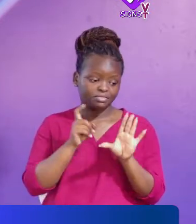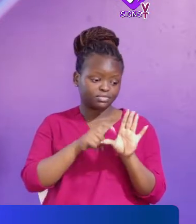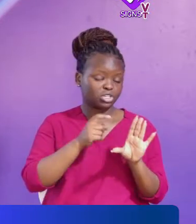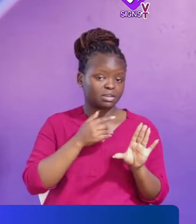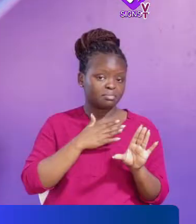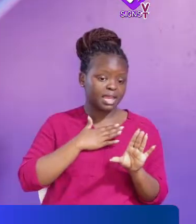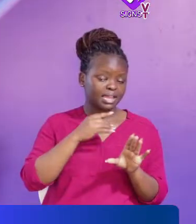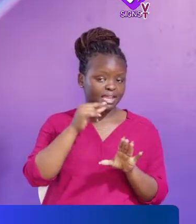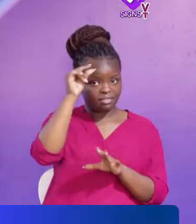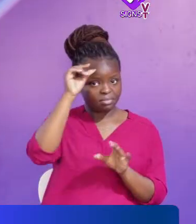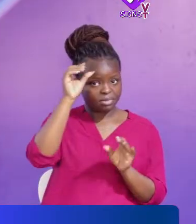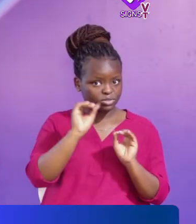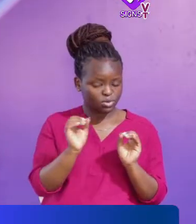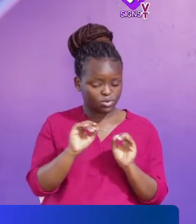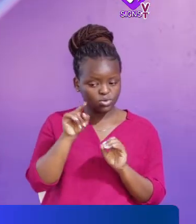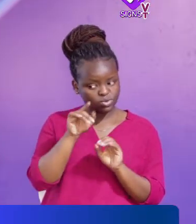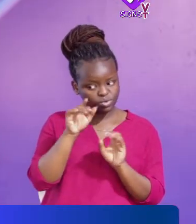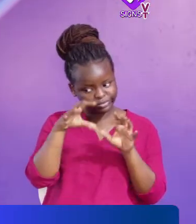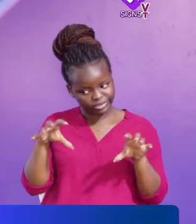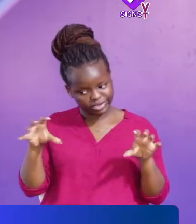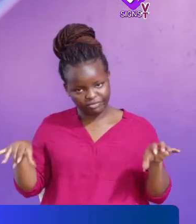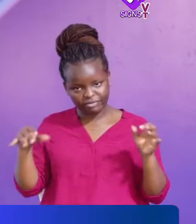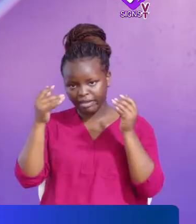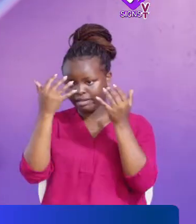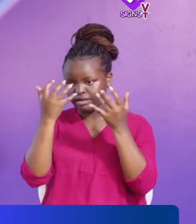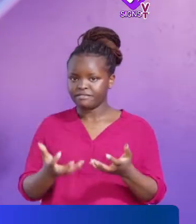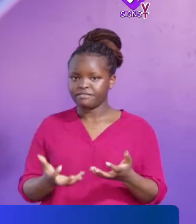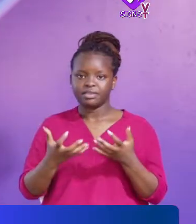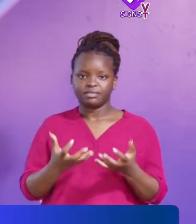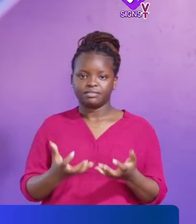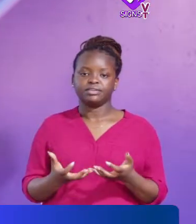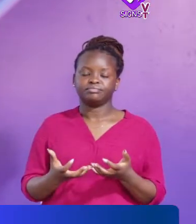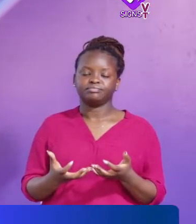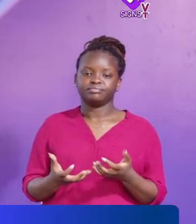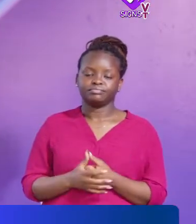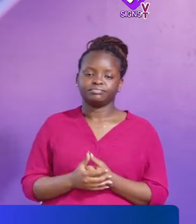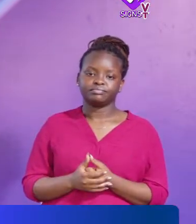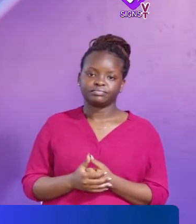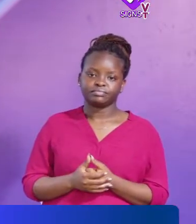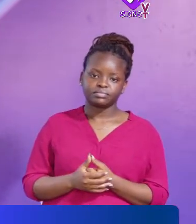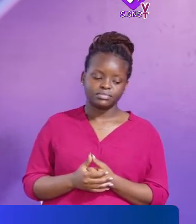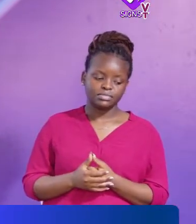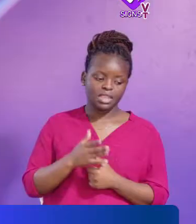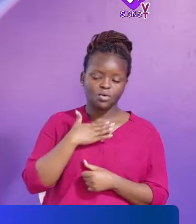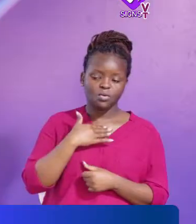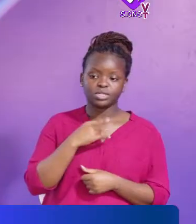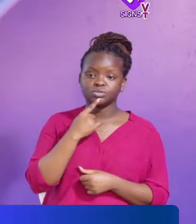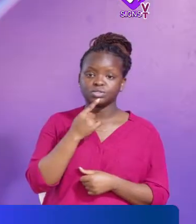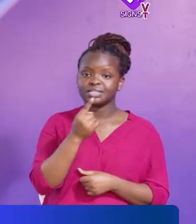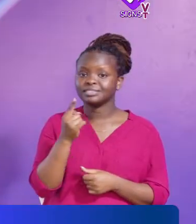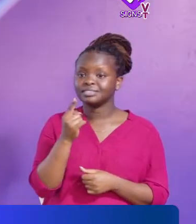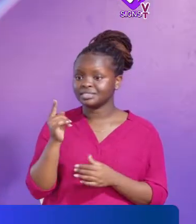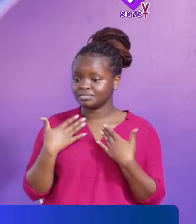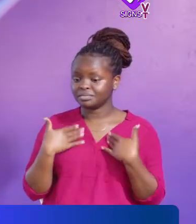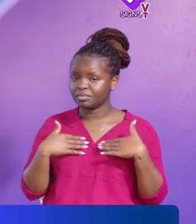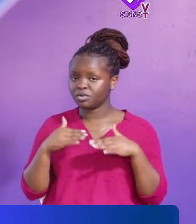you are going to suffer, isn't it? You're going to remain the way you are. You're going to remain behind. I want to tell these people that this is not fair.